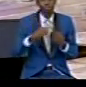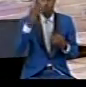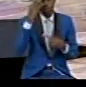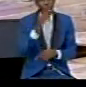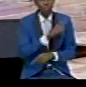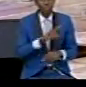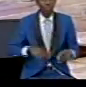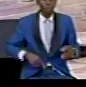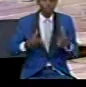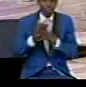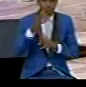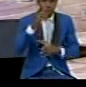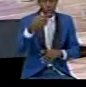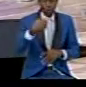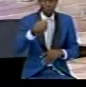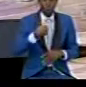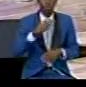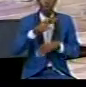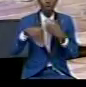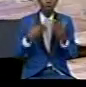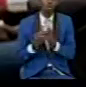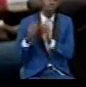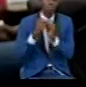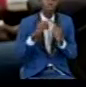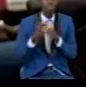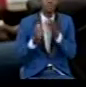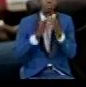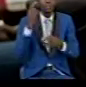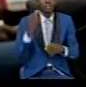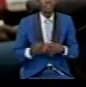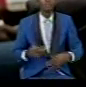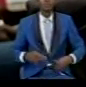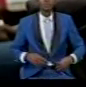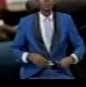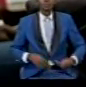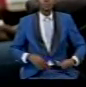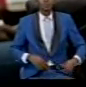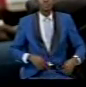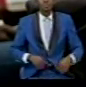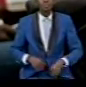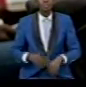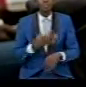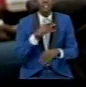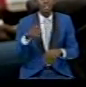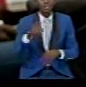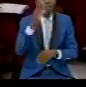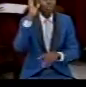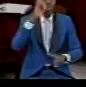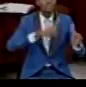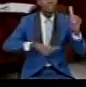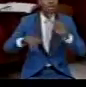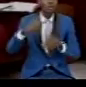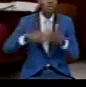through you, through me, and through us together in Jesus' name. And somebody there will say,